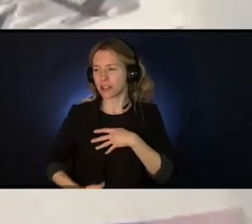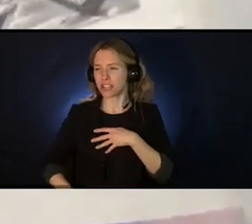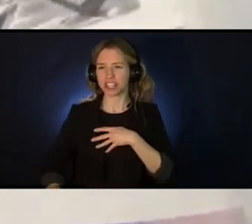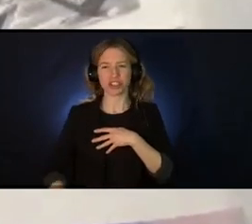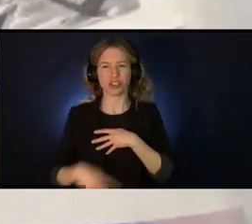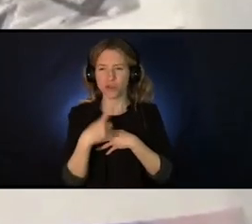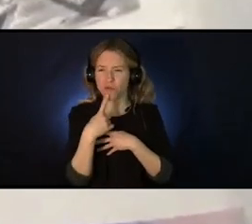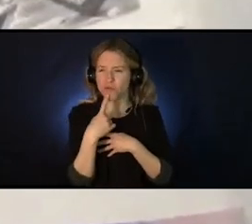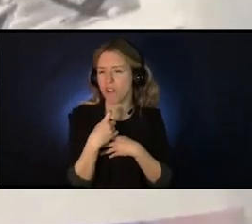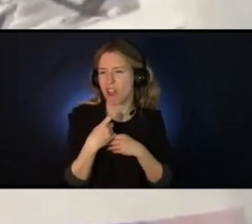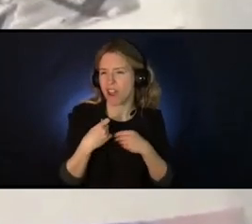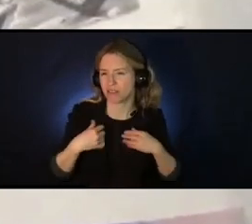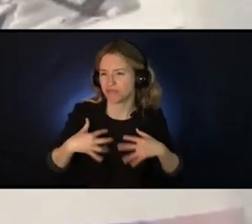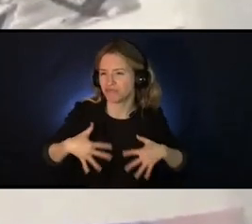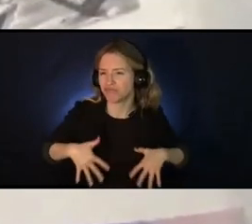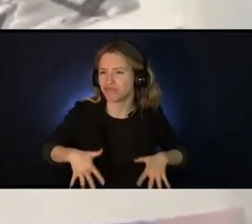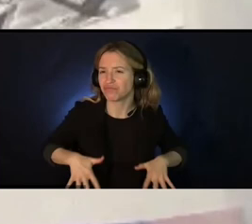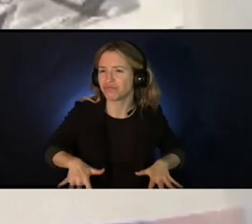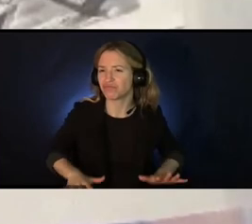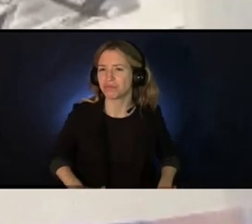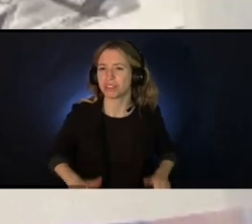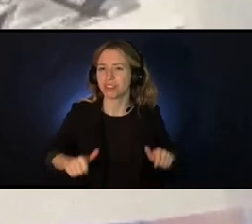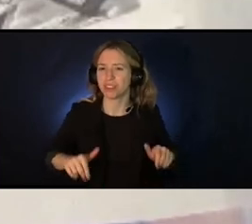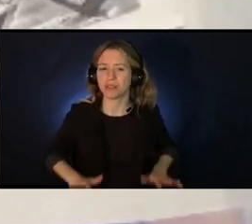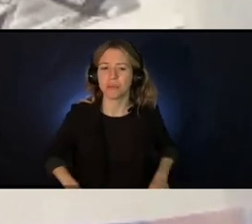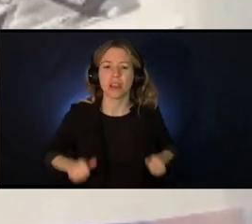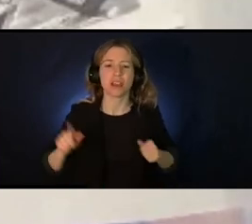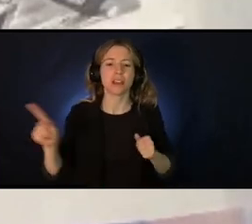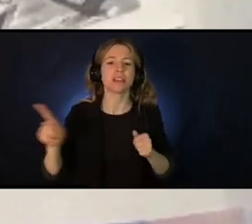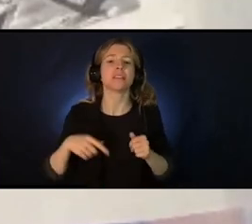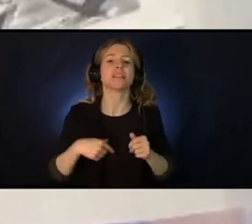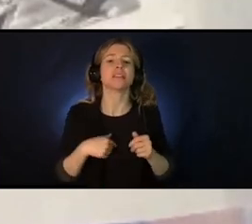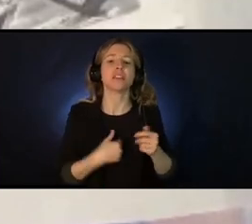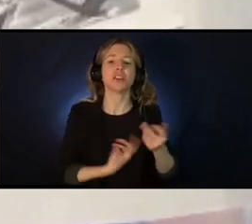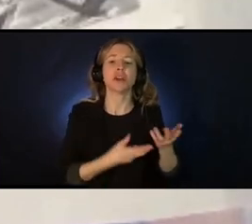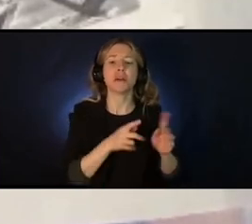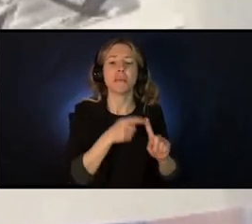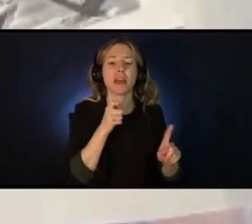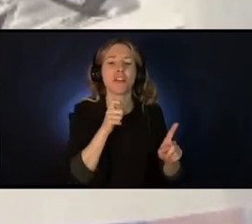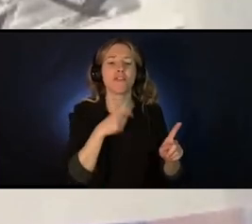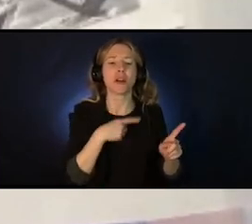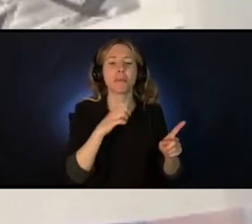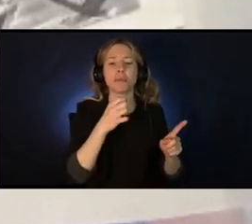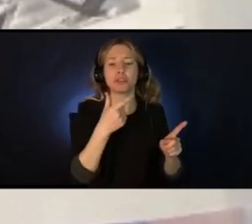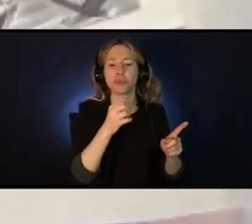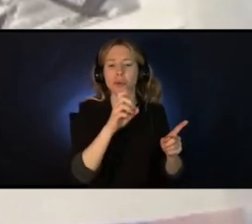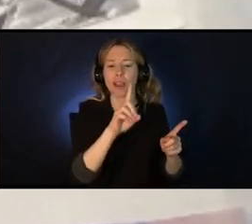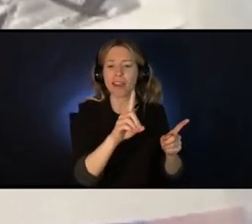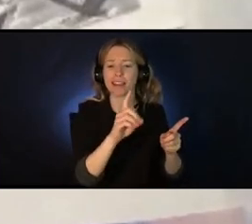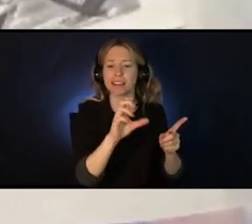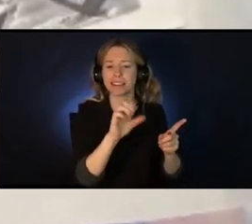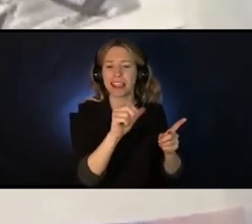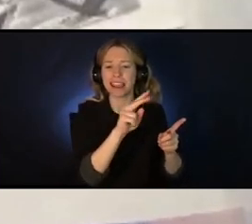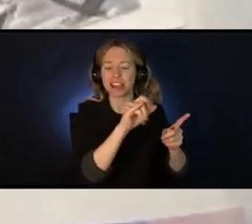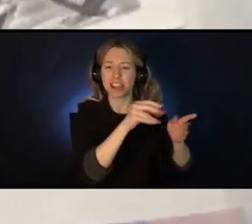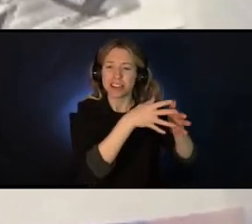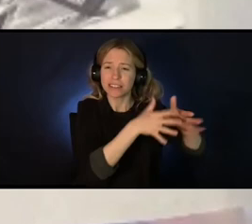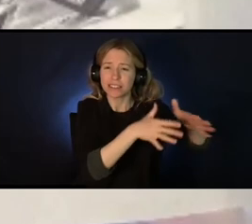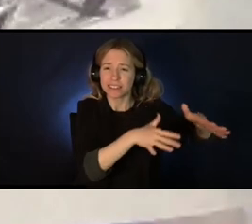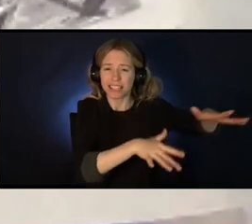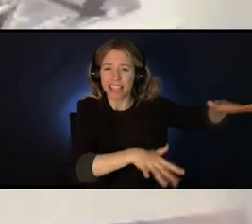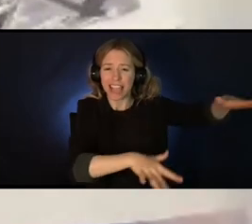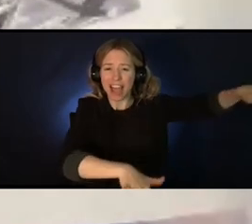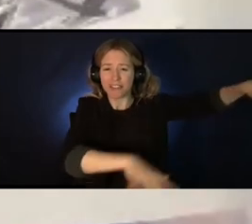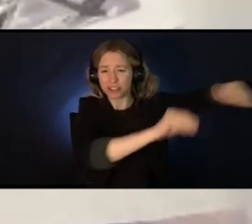paled from Grand Canyon Caverns to the Karen's Sad Hills, wounded, the losers, the